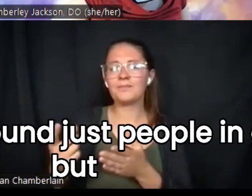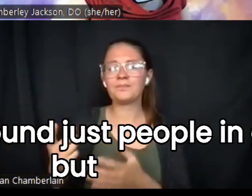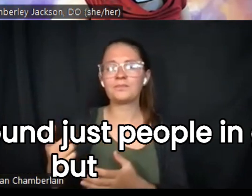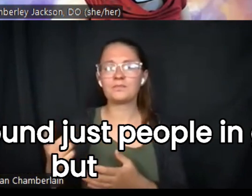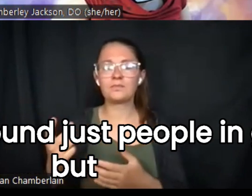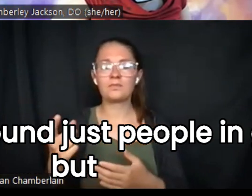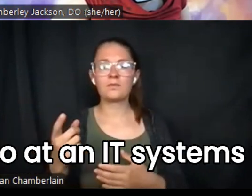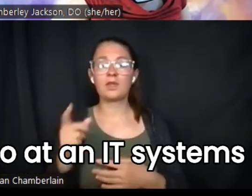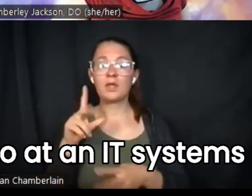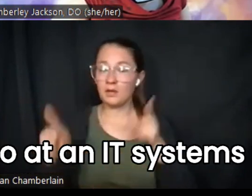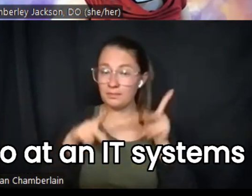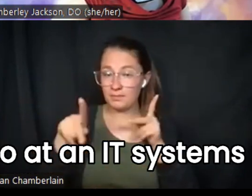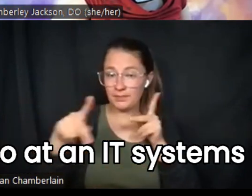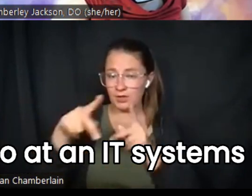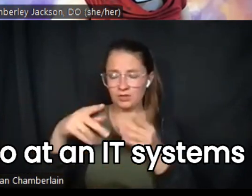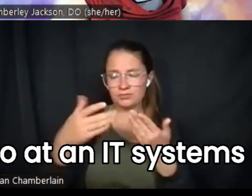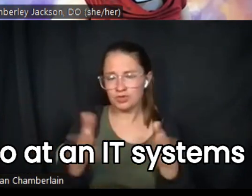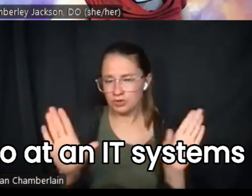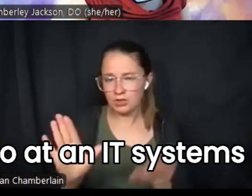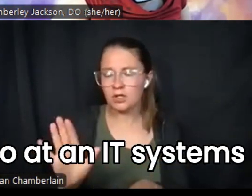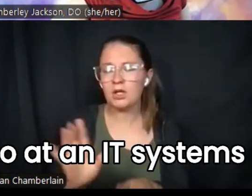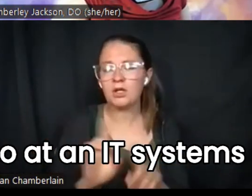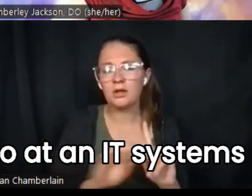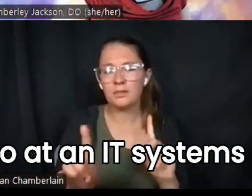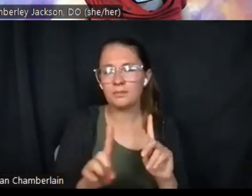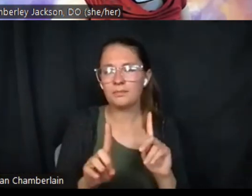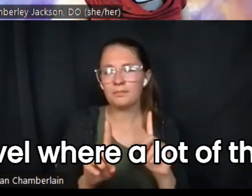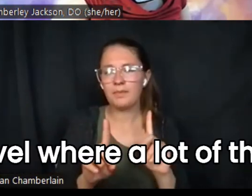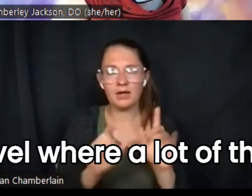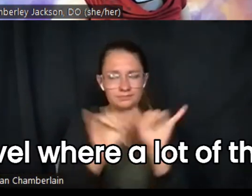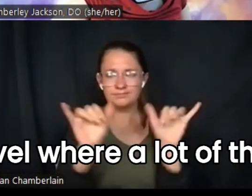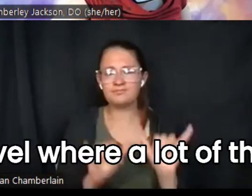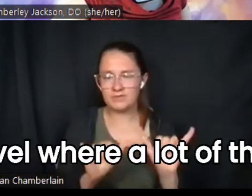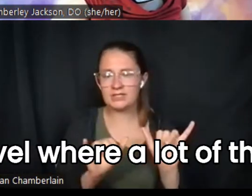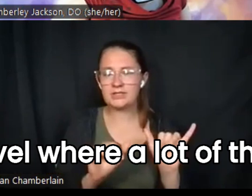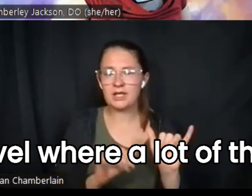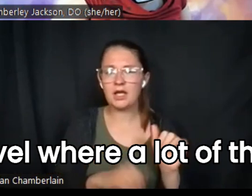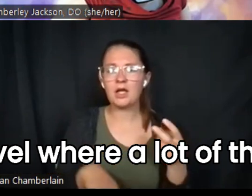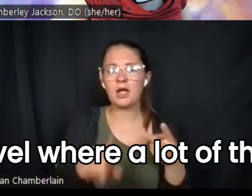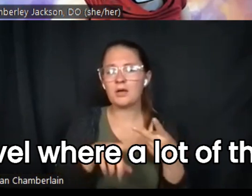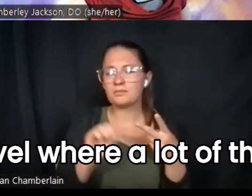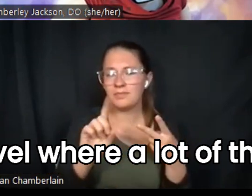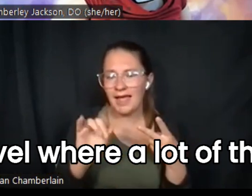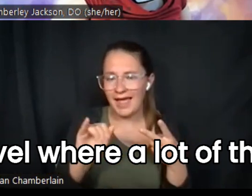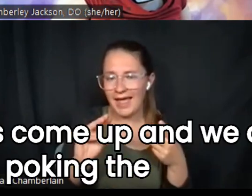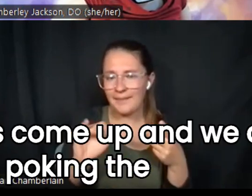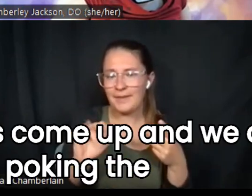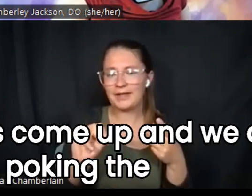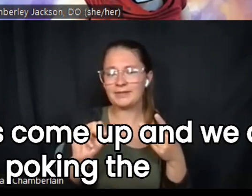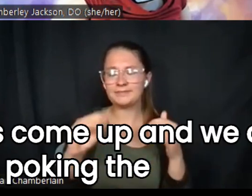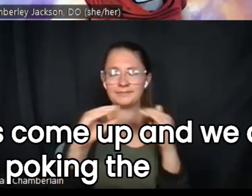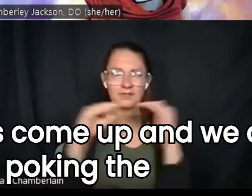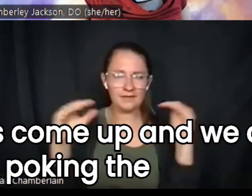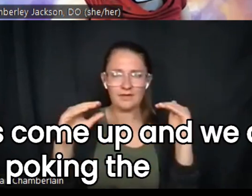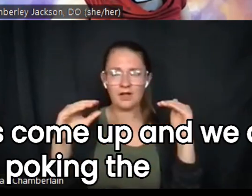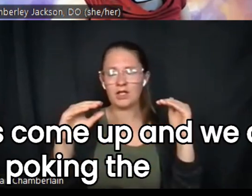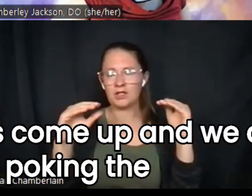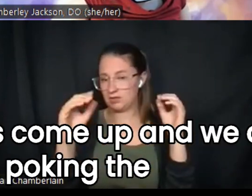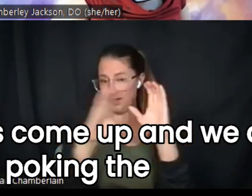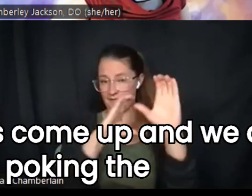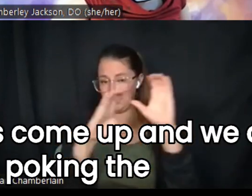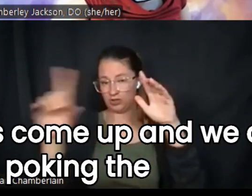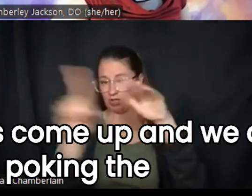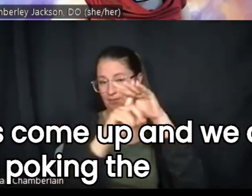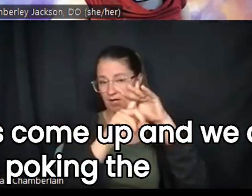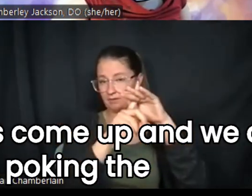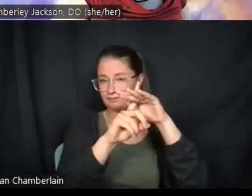just people in general, but also at an systems admin level where a lot of these conversations come up and we